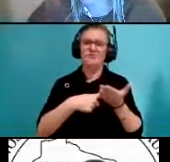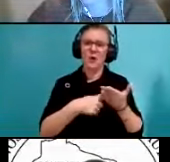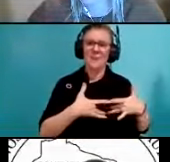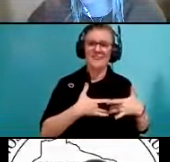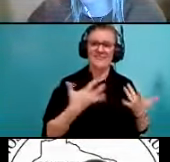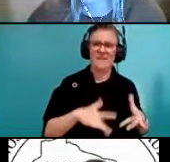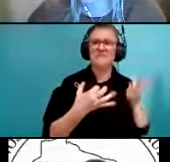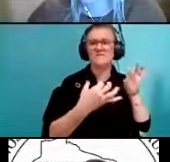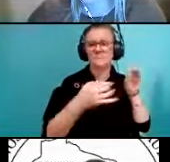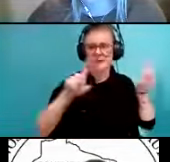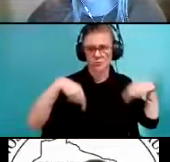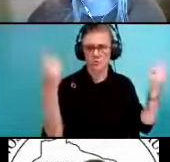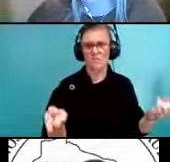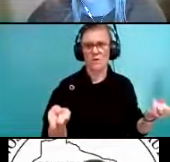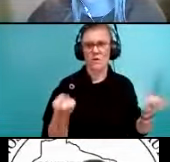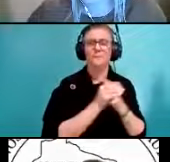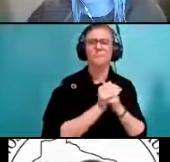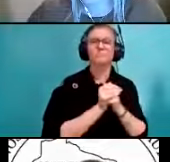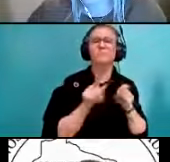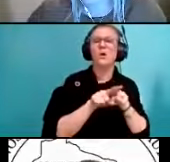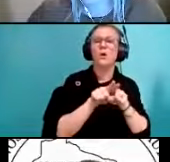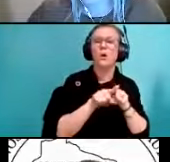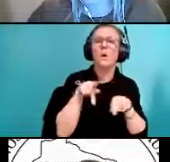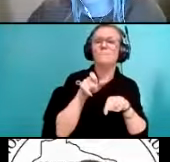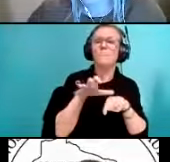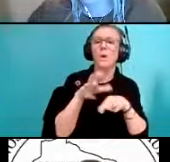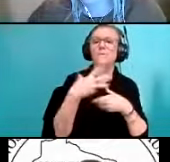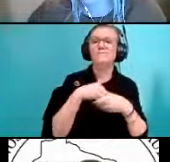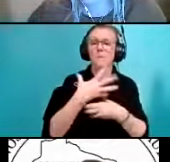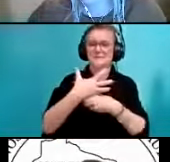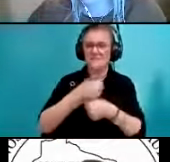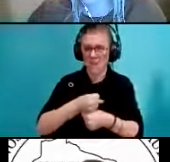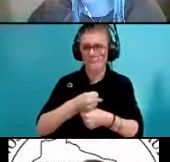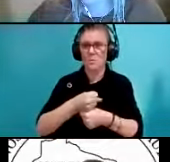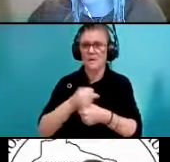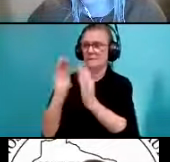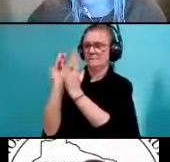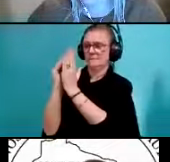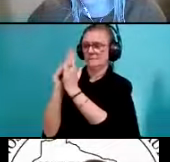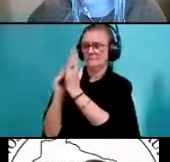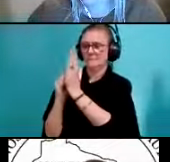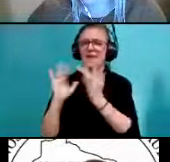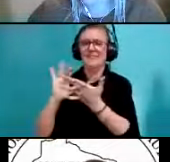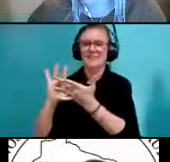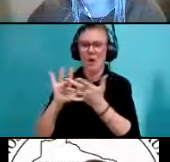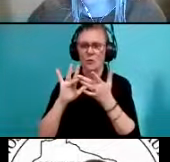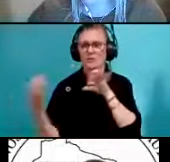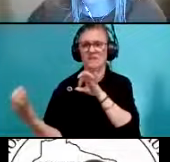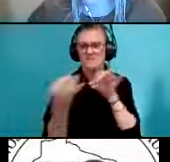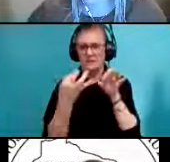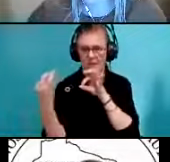feedback we've received so far. There is also a public engagement summary, which documents the details of the outreach and feedback we